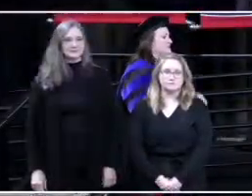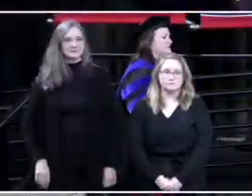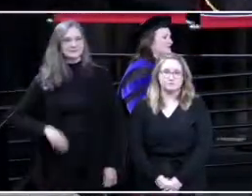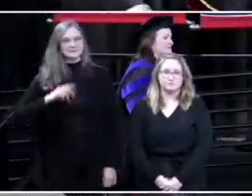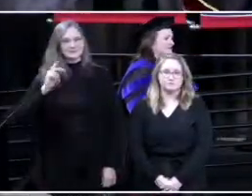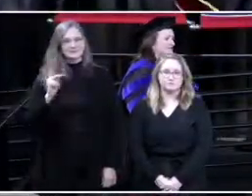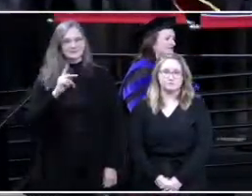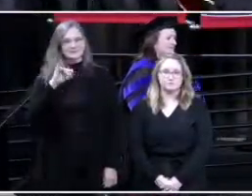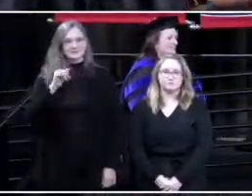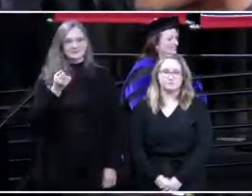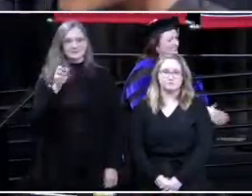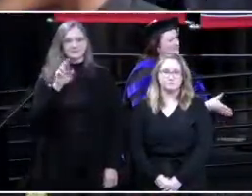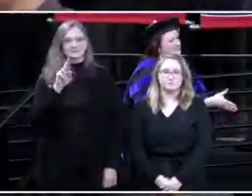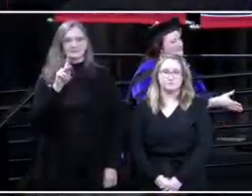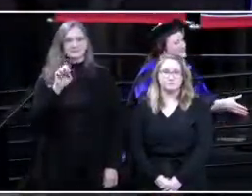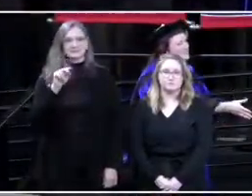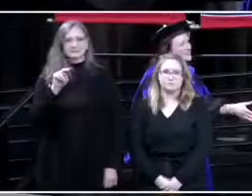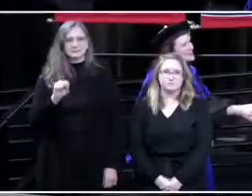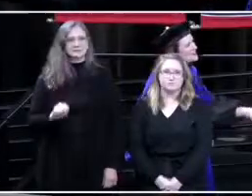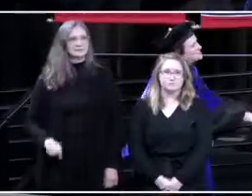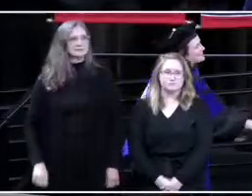Catherine Jerkins.